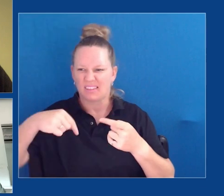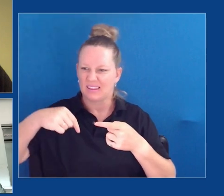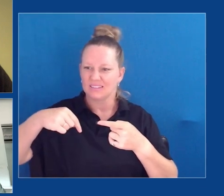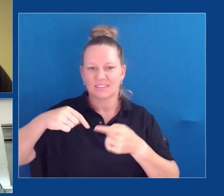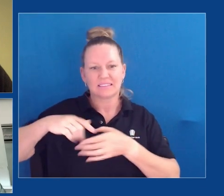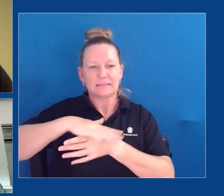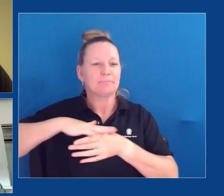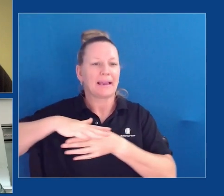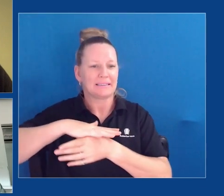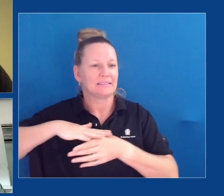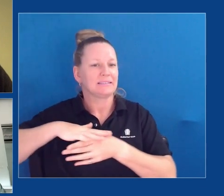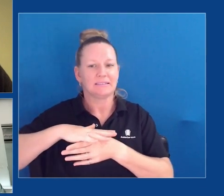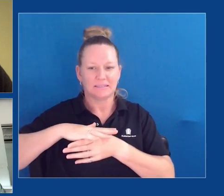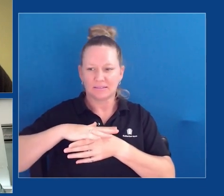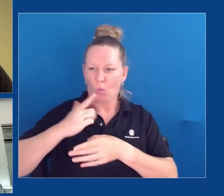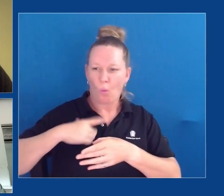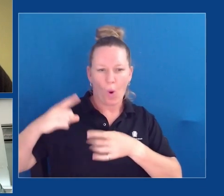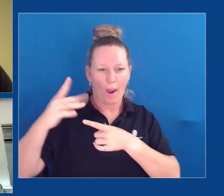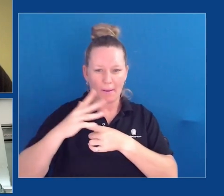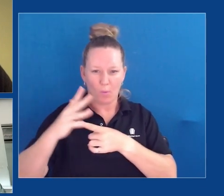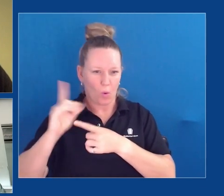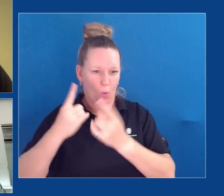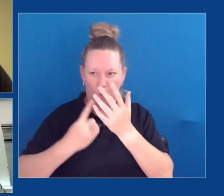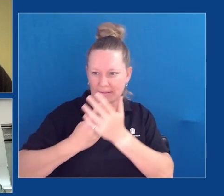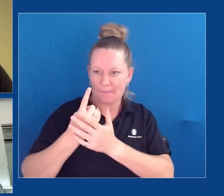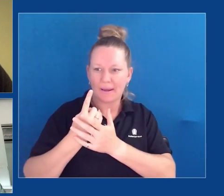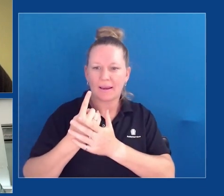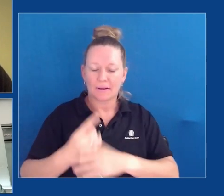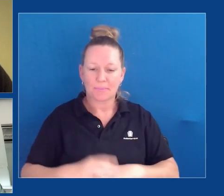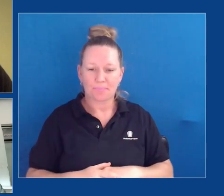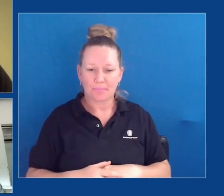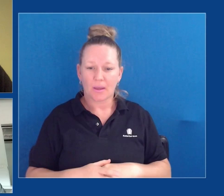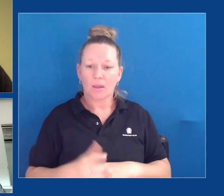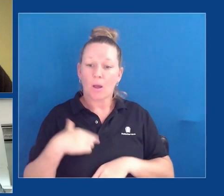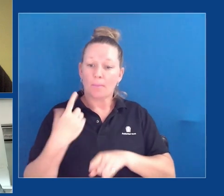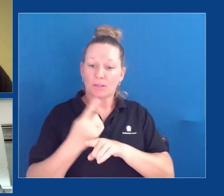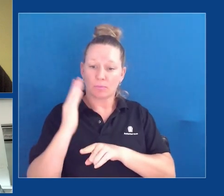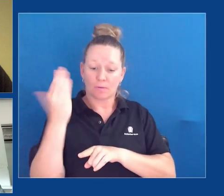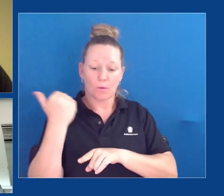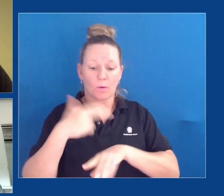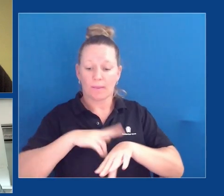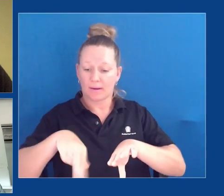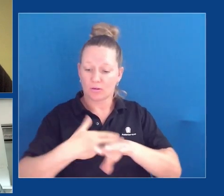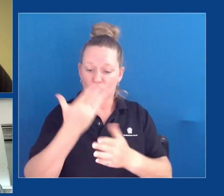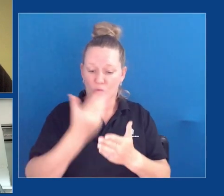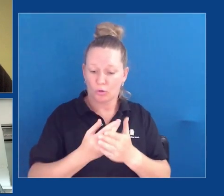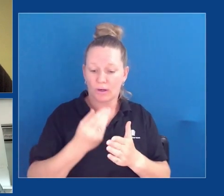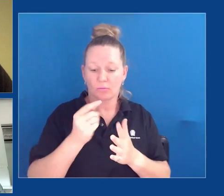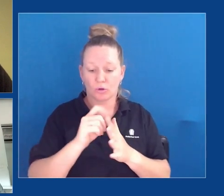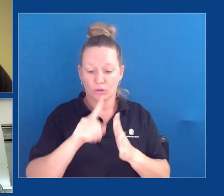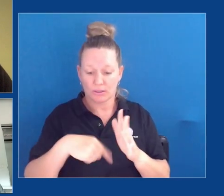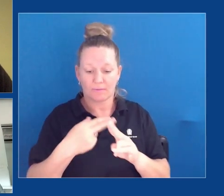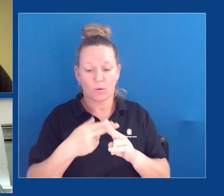actually important about it and why it's going on. So I mentioned before the National Reporting Project for Indigenous Performance in